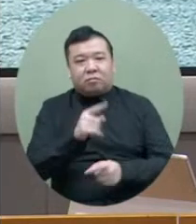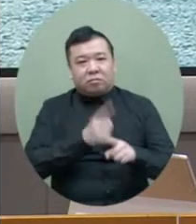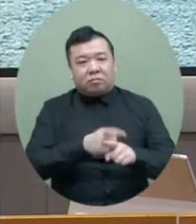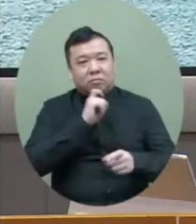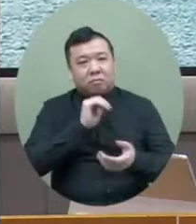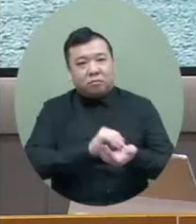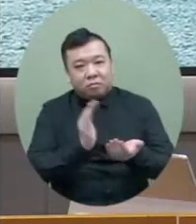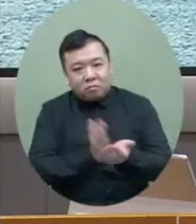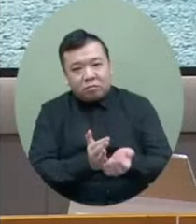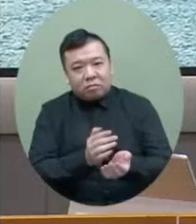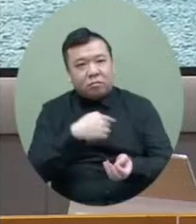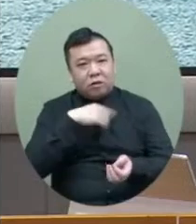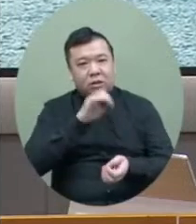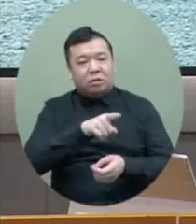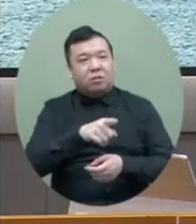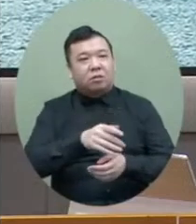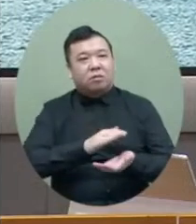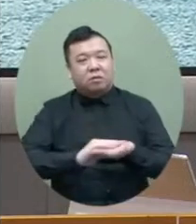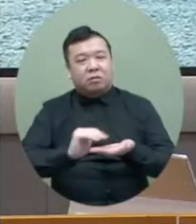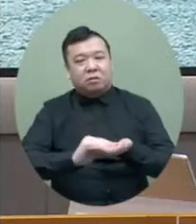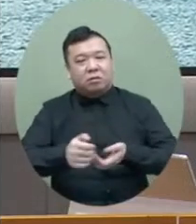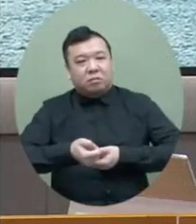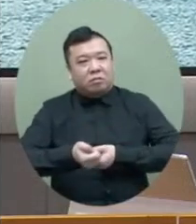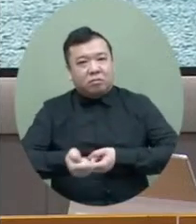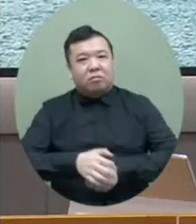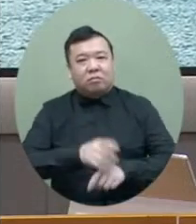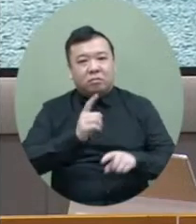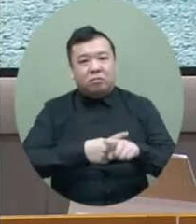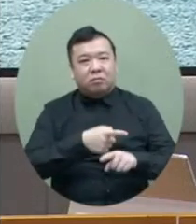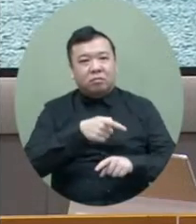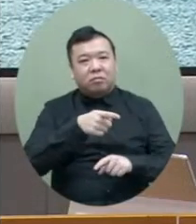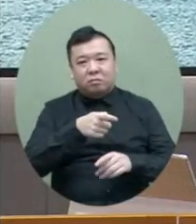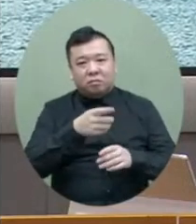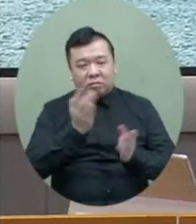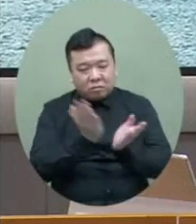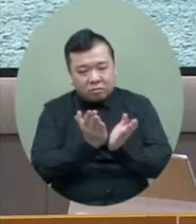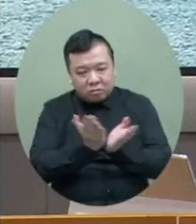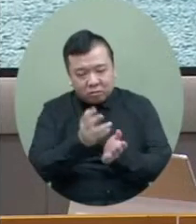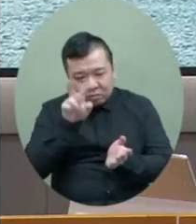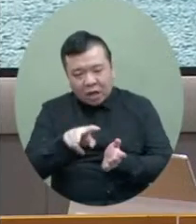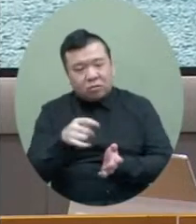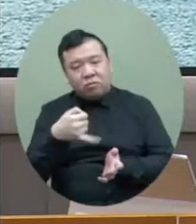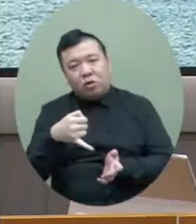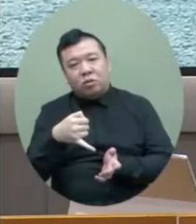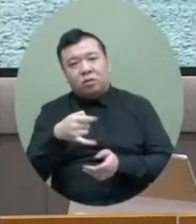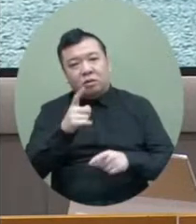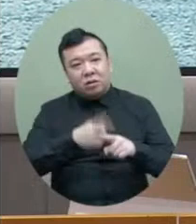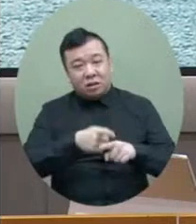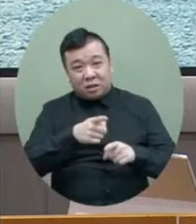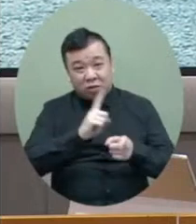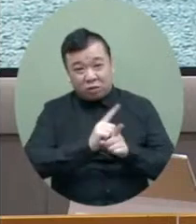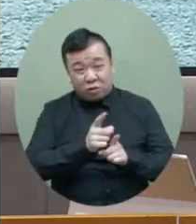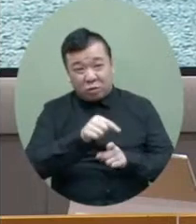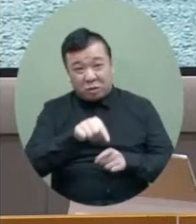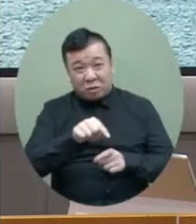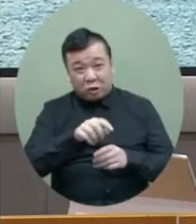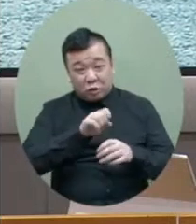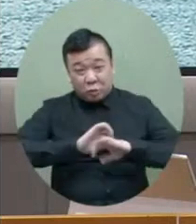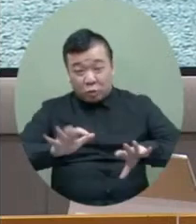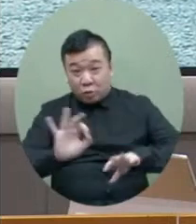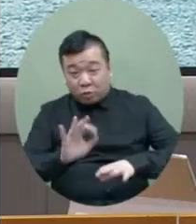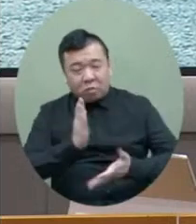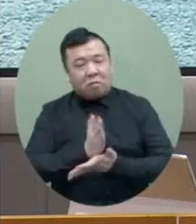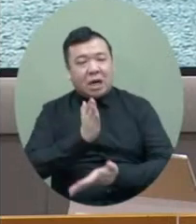any environmental samples. Well, we ordered therapy cleansing as the first case.